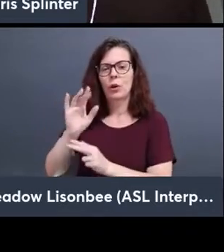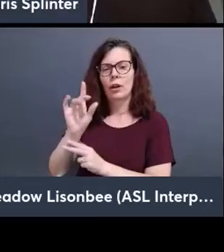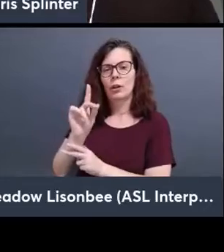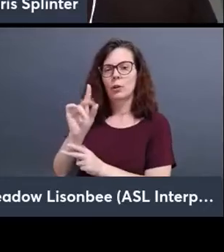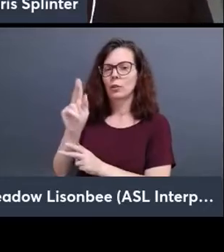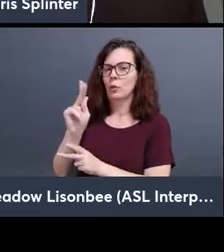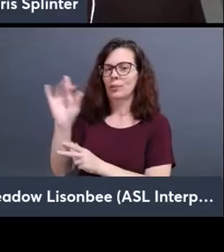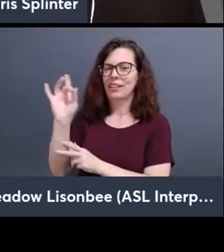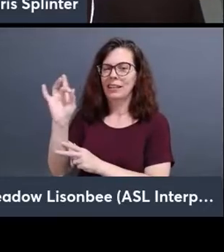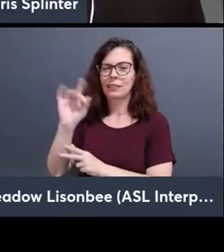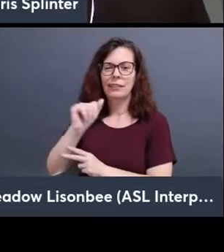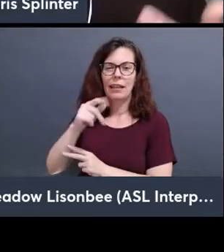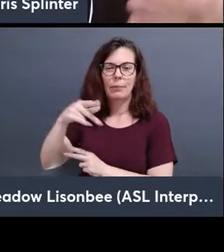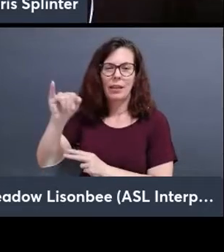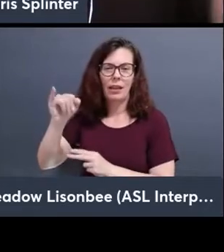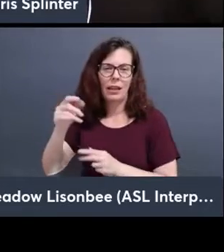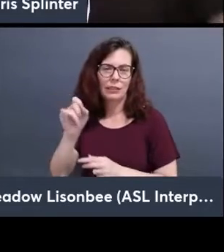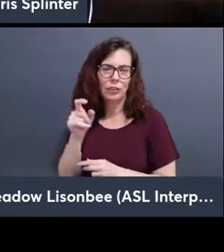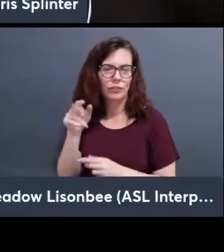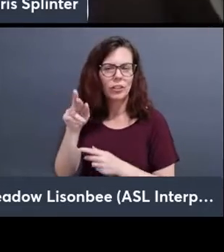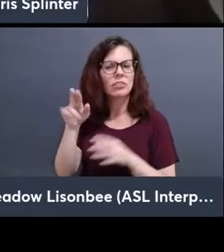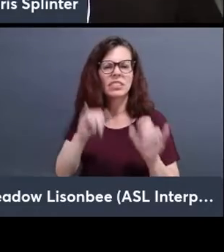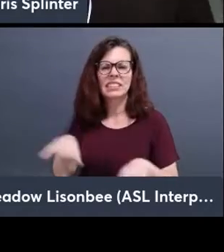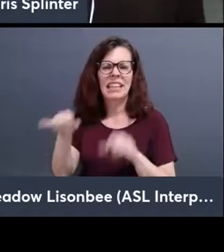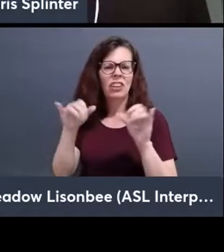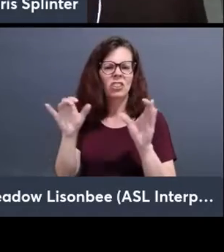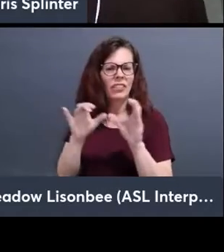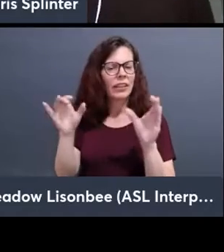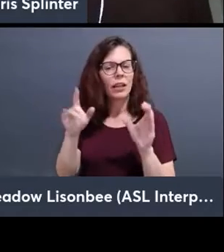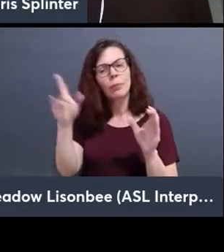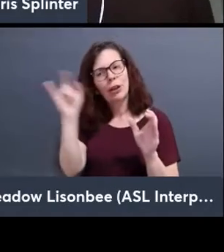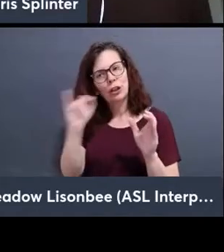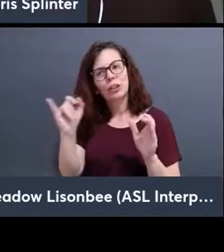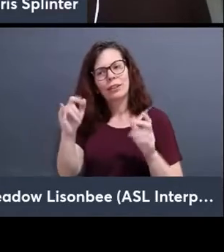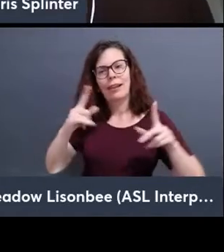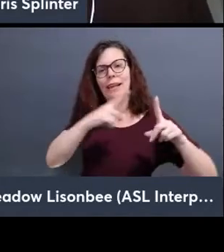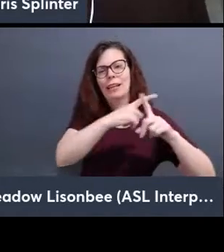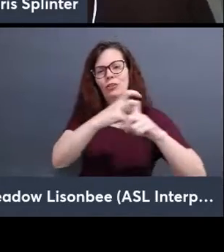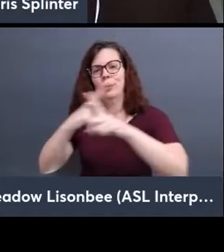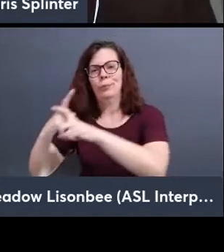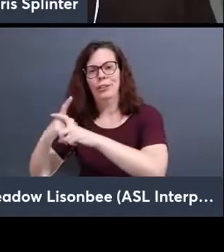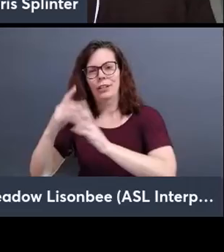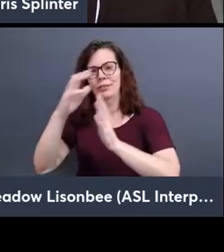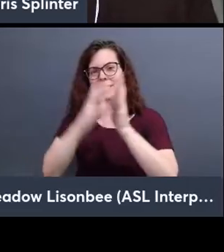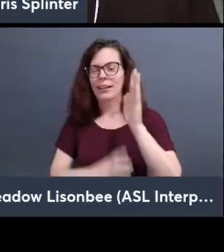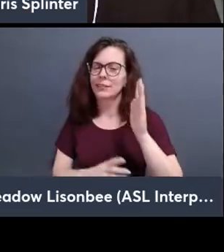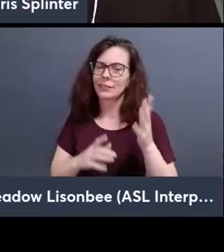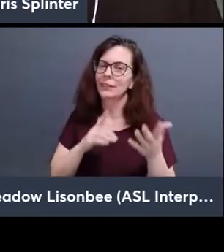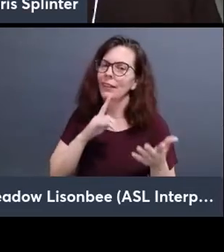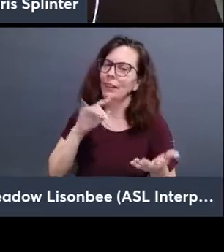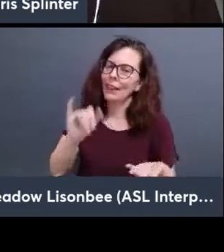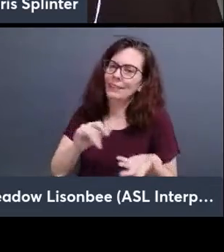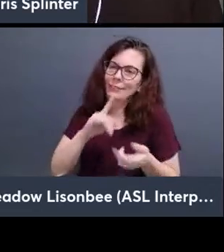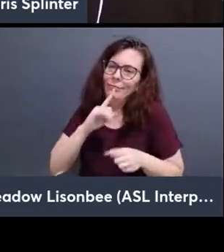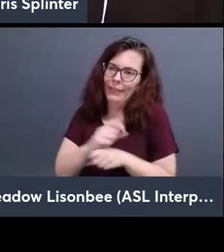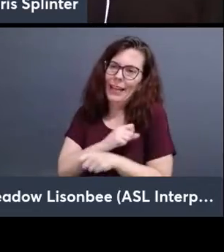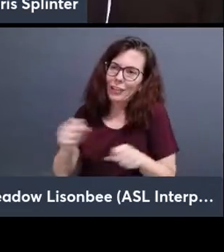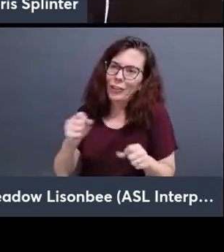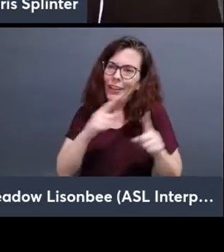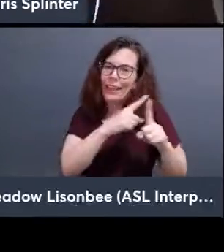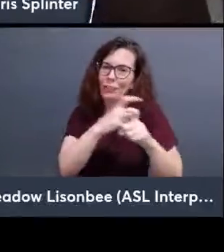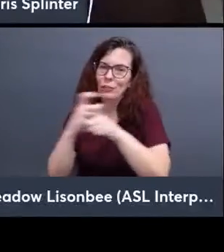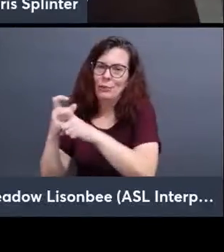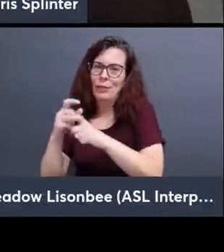server. And these are pretty standard certificates, but they look like an encrypted blob of text because that's basically what they are. But the reason